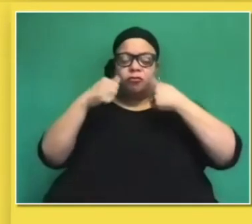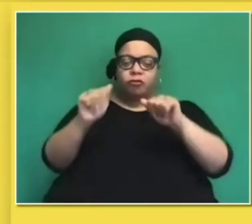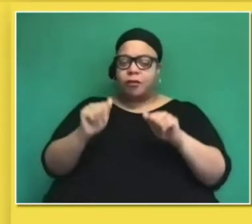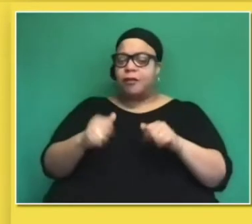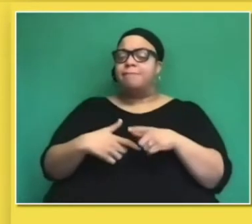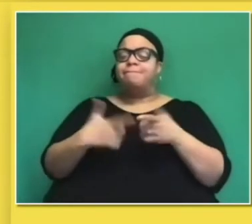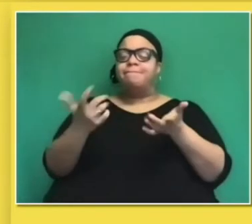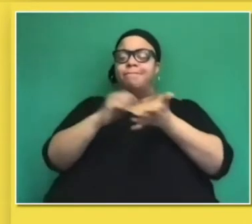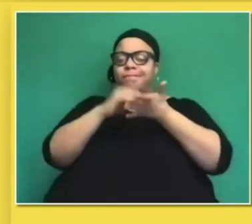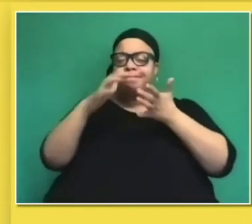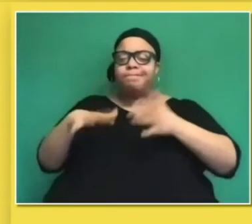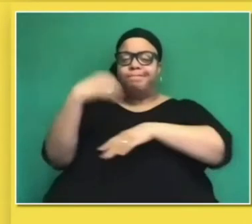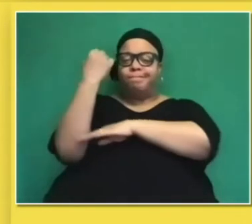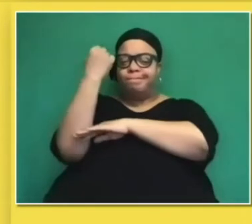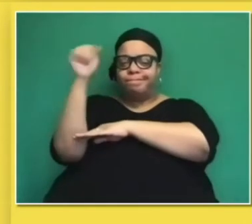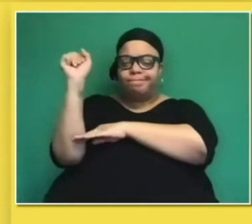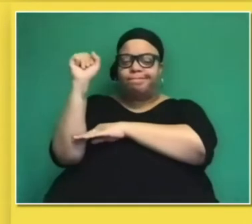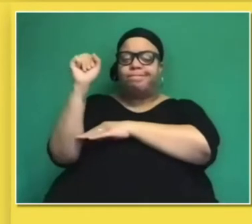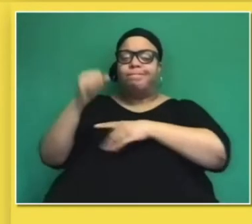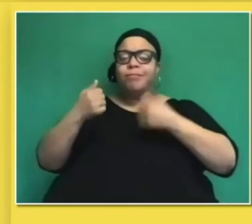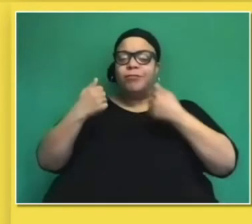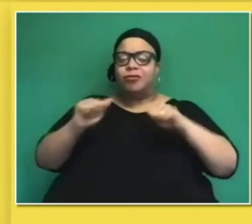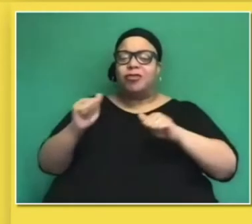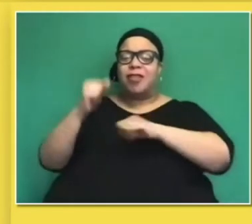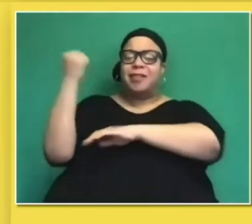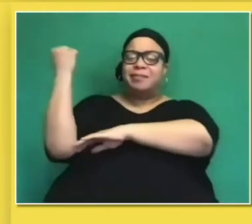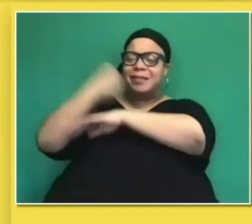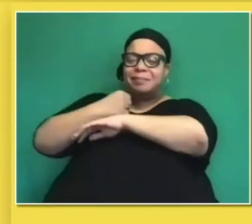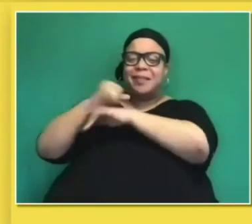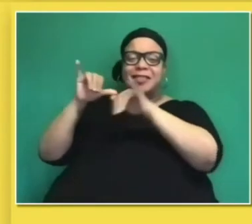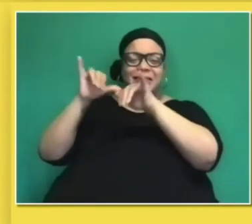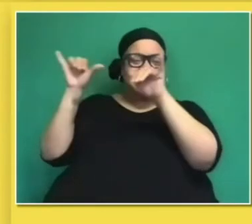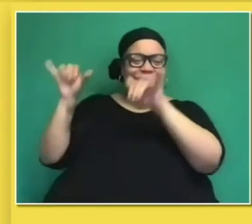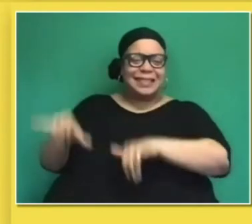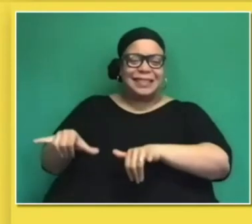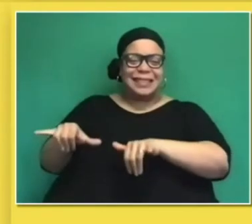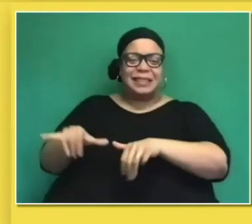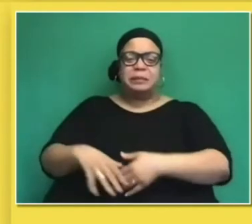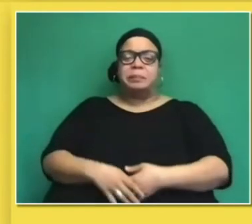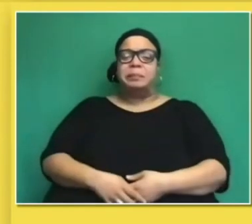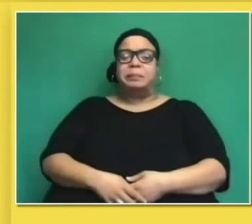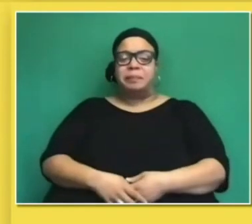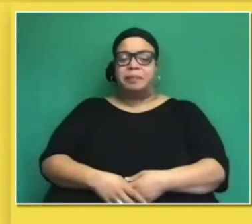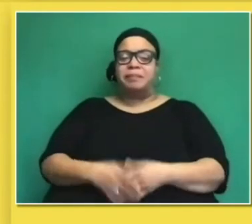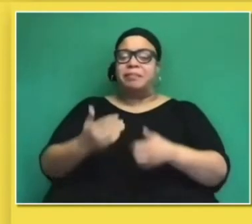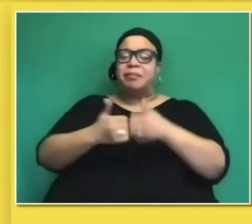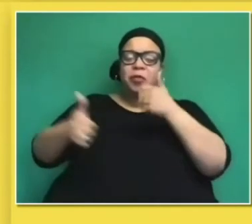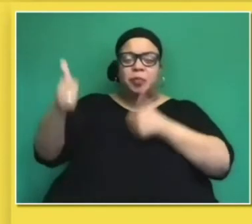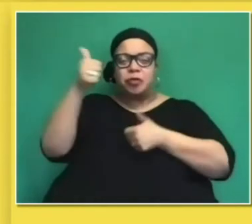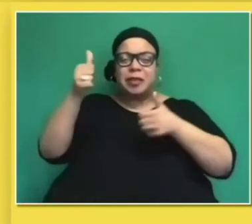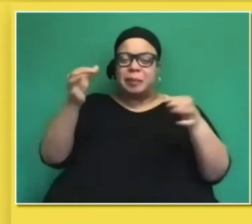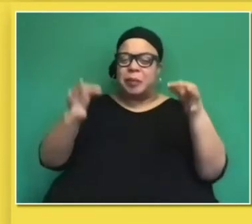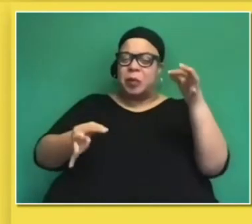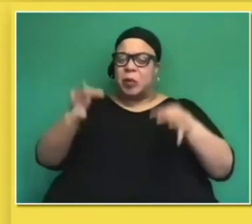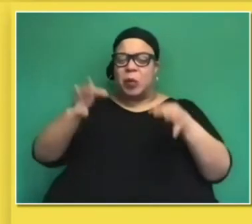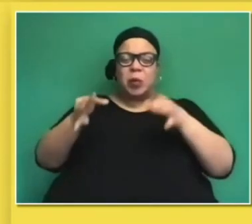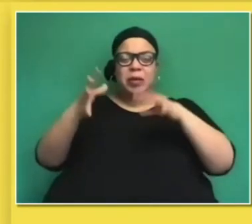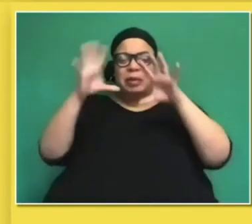were made were monstrous. What the Supreme Court was doing, what the president was doing, what the marshals were